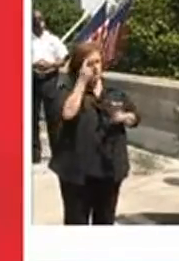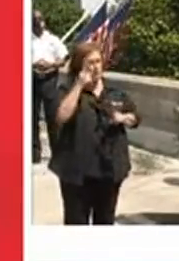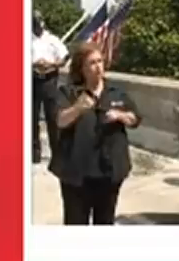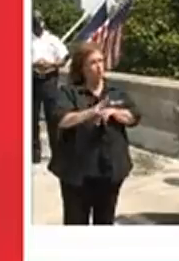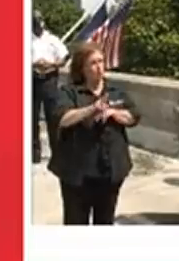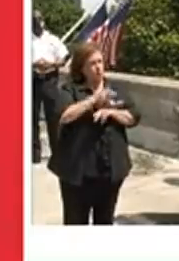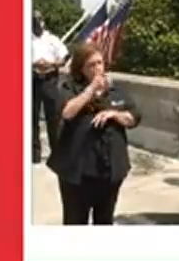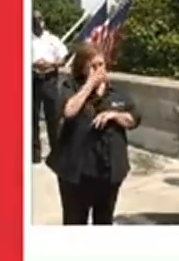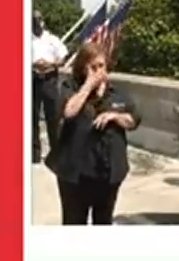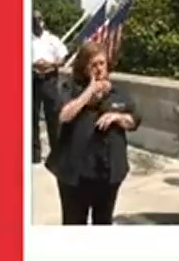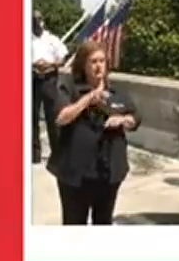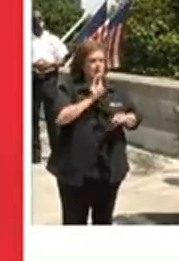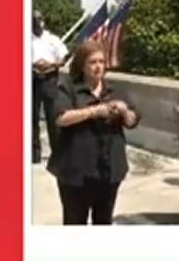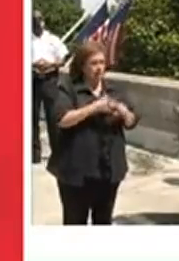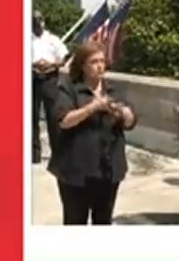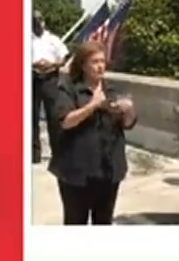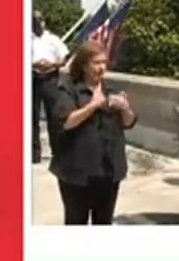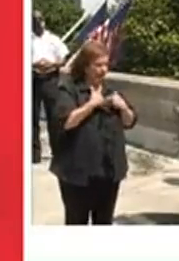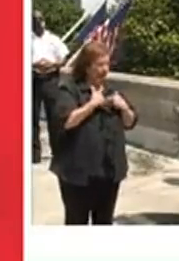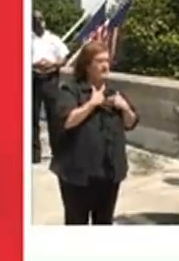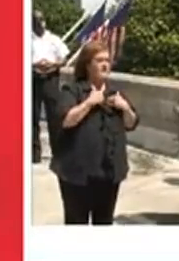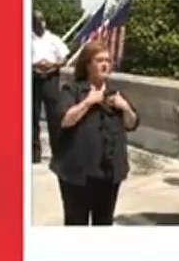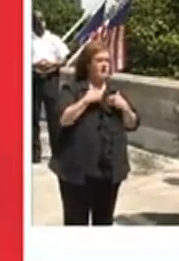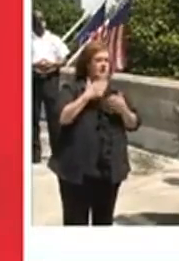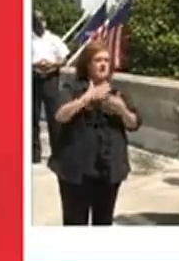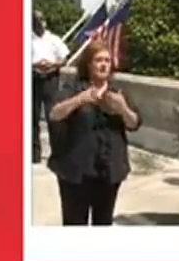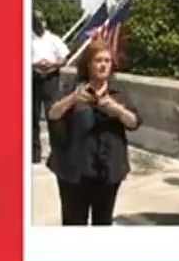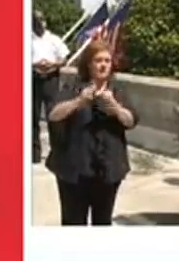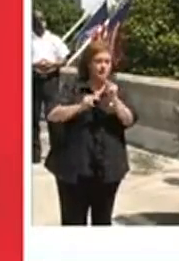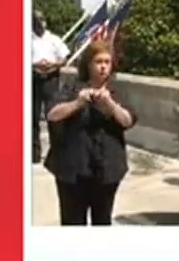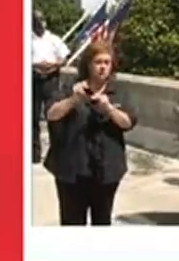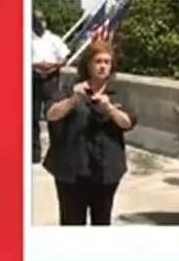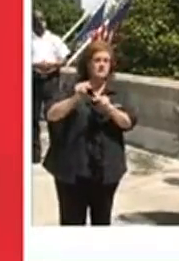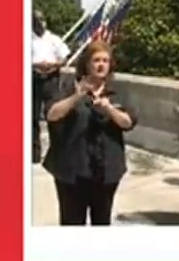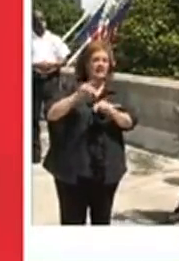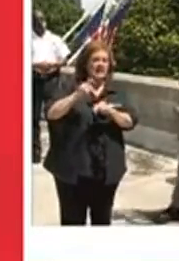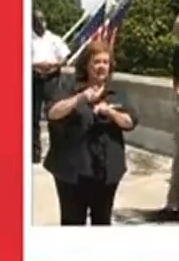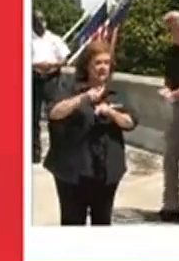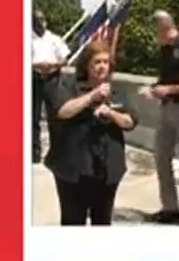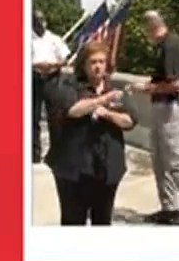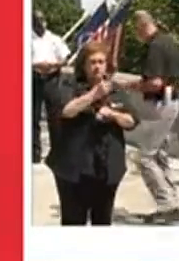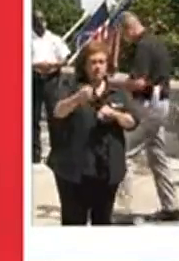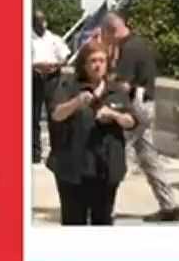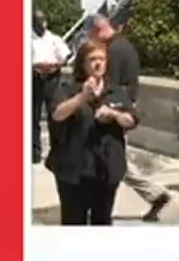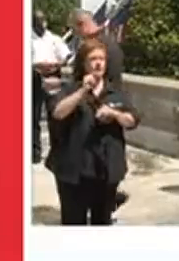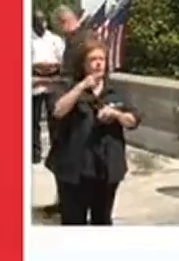rec centers on standby, socially distanced, that we can use for shelters.